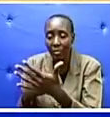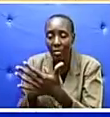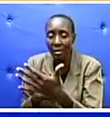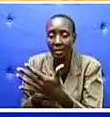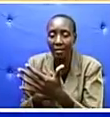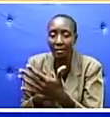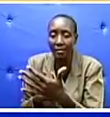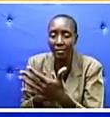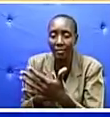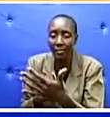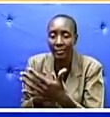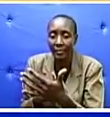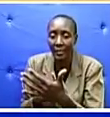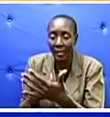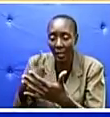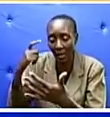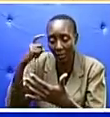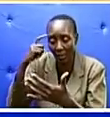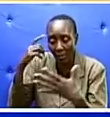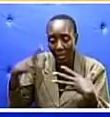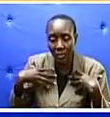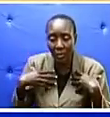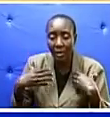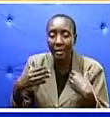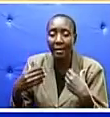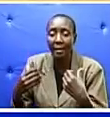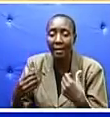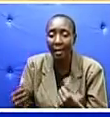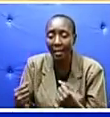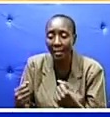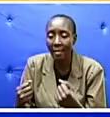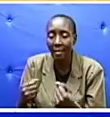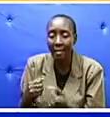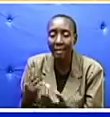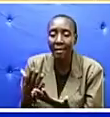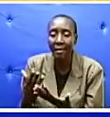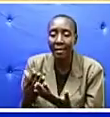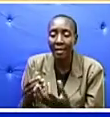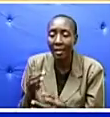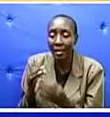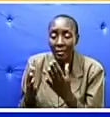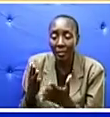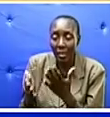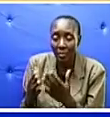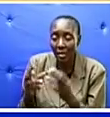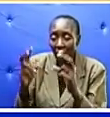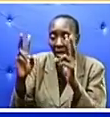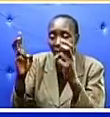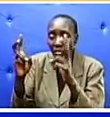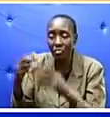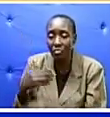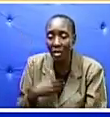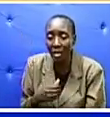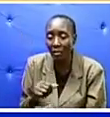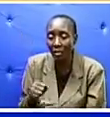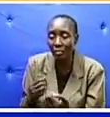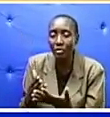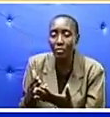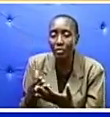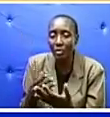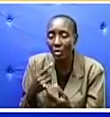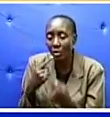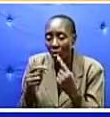where there's a mental health and issue. Okay. Where if you have any issue, you can raise and refer you